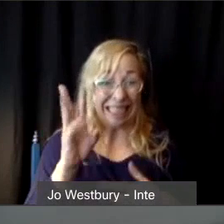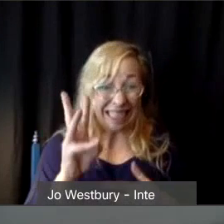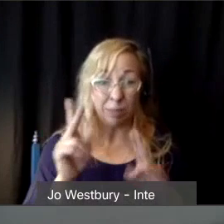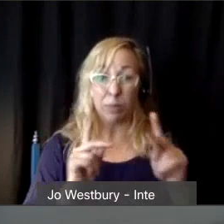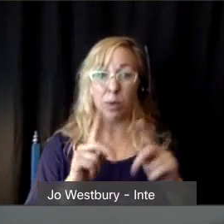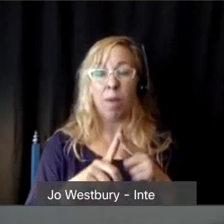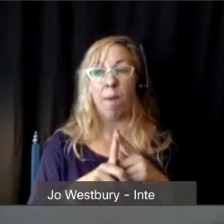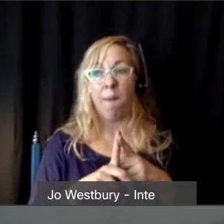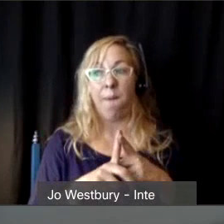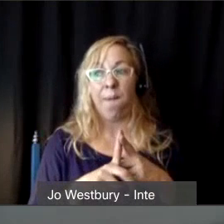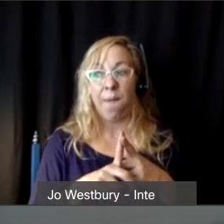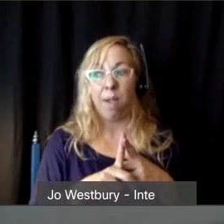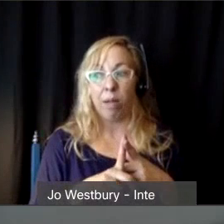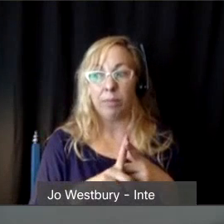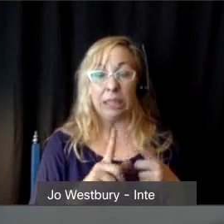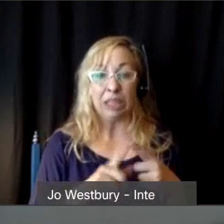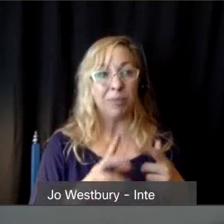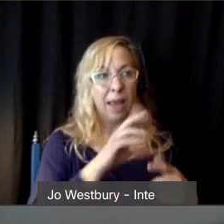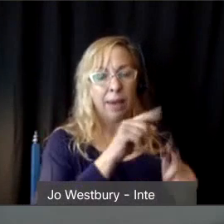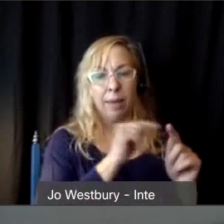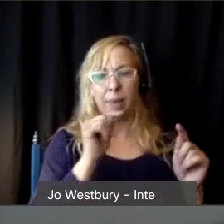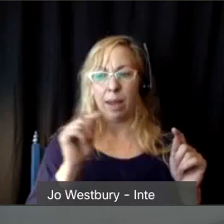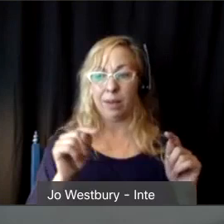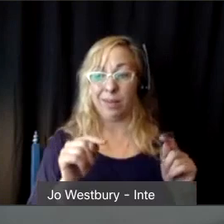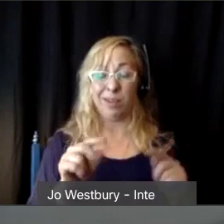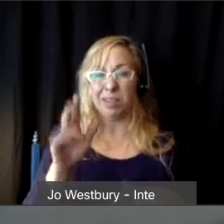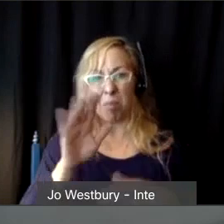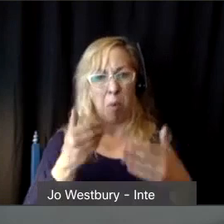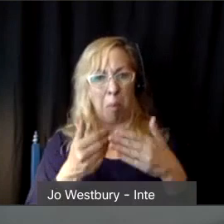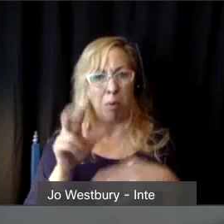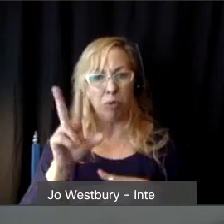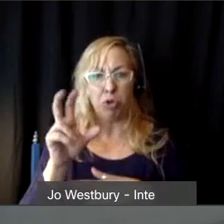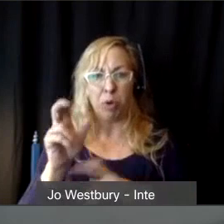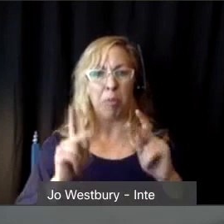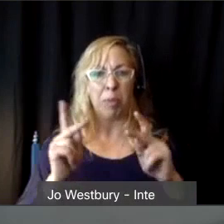And then, of course, we have close to 300 people living in intermediate care facilities. And,